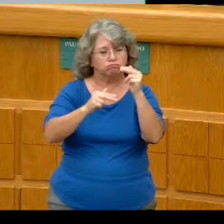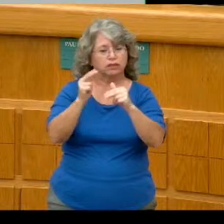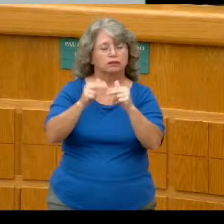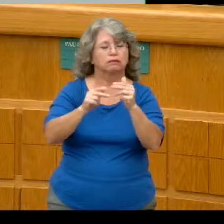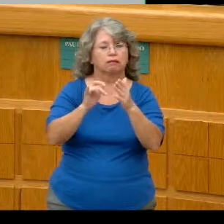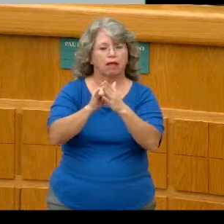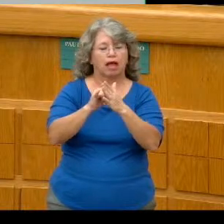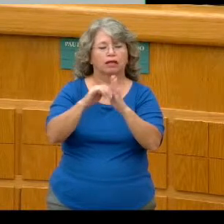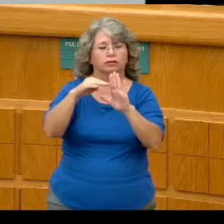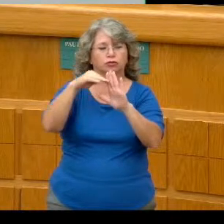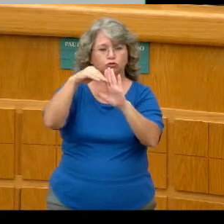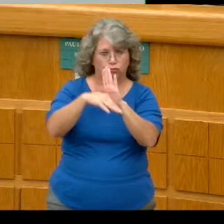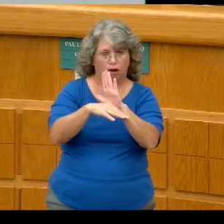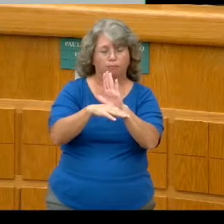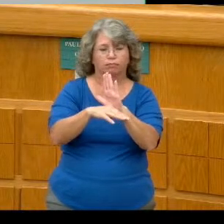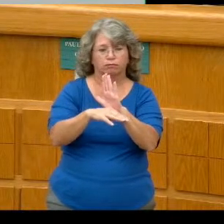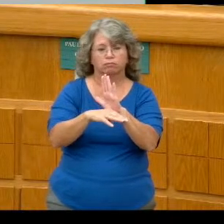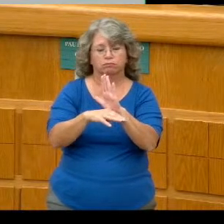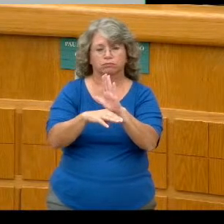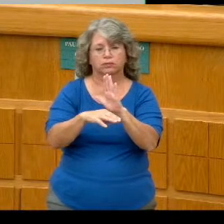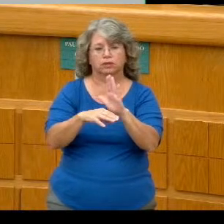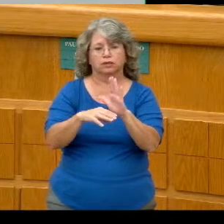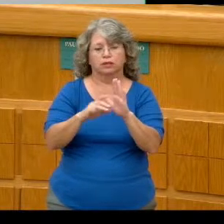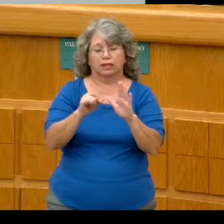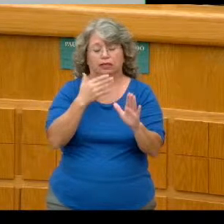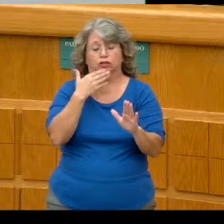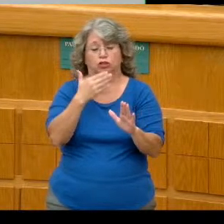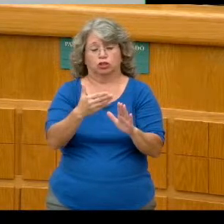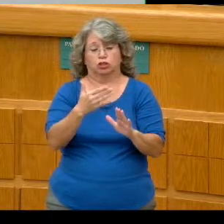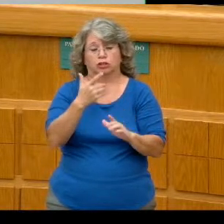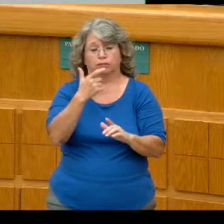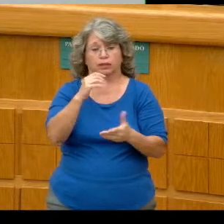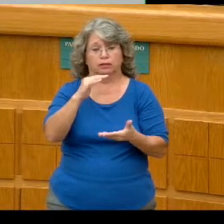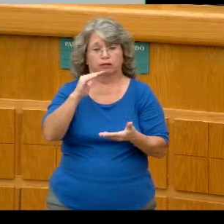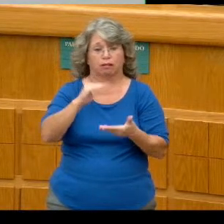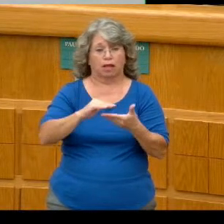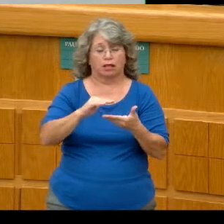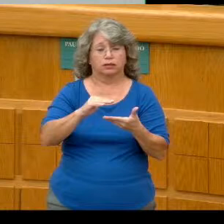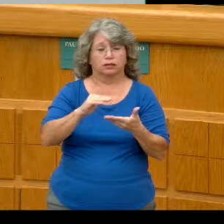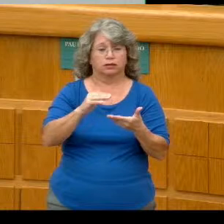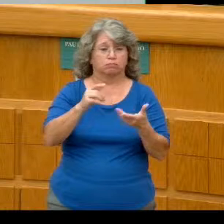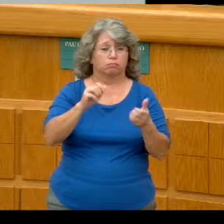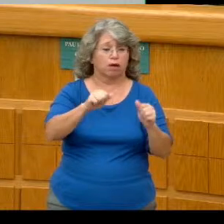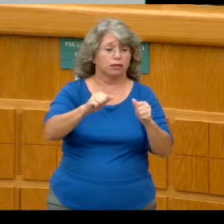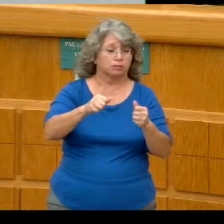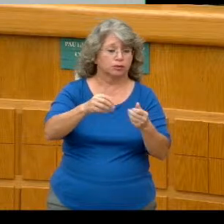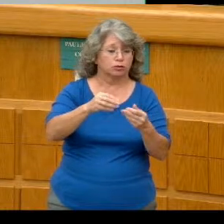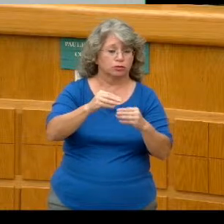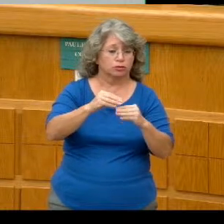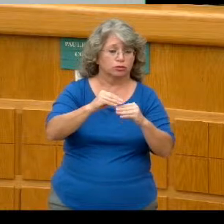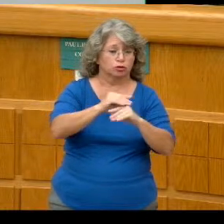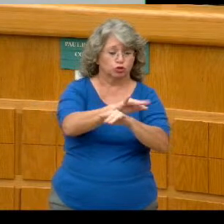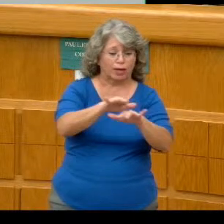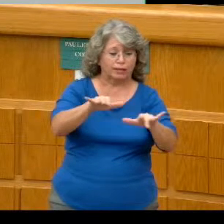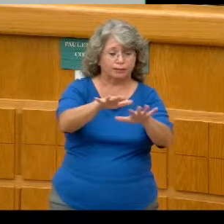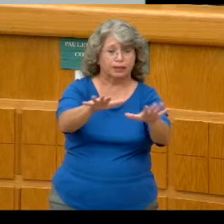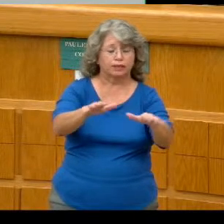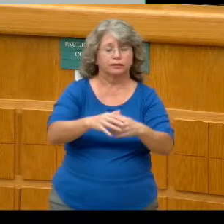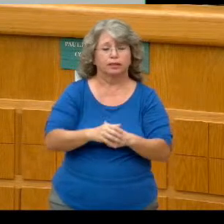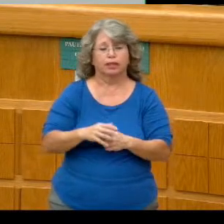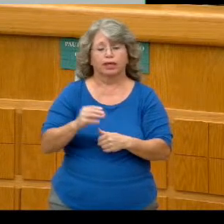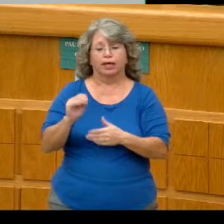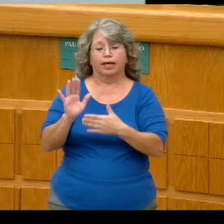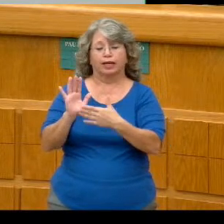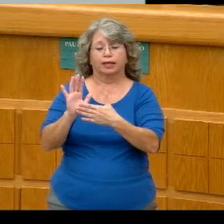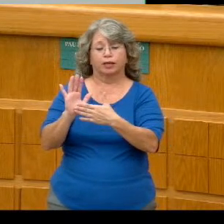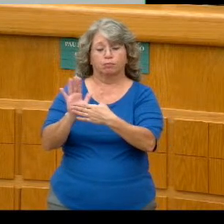So that's good in terms of there's less likely to be transmission at those sorts of places. And the movie